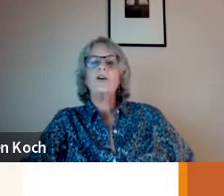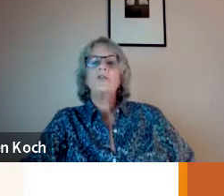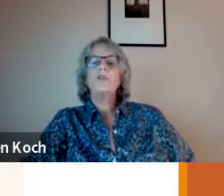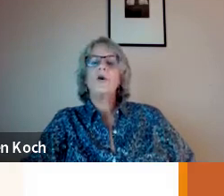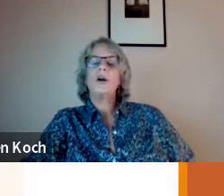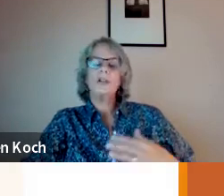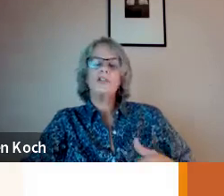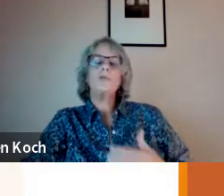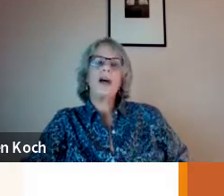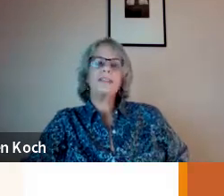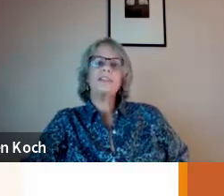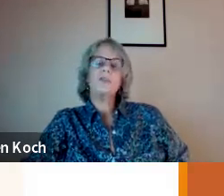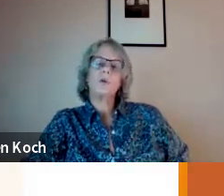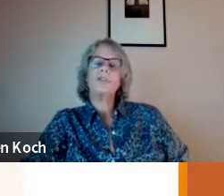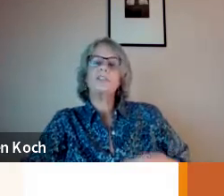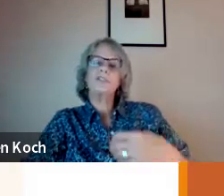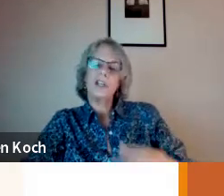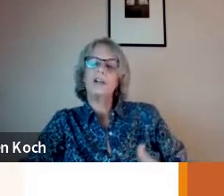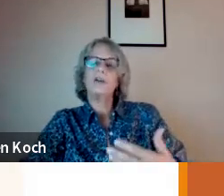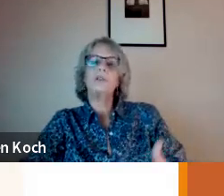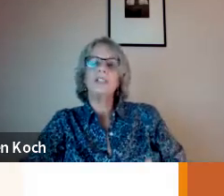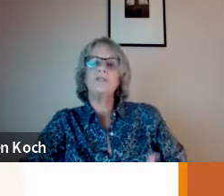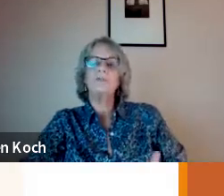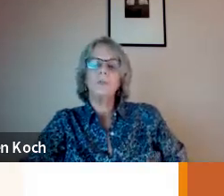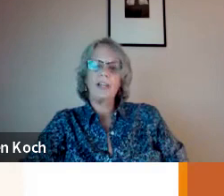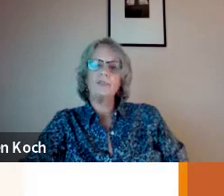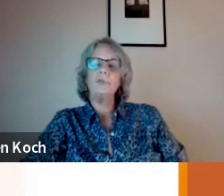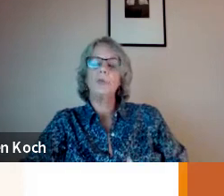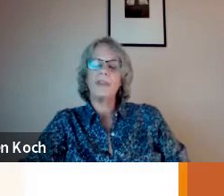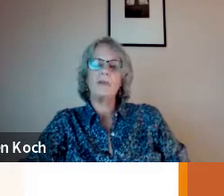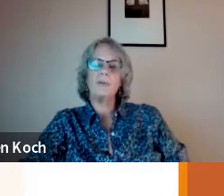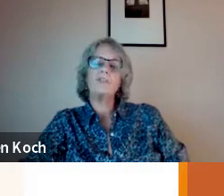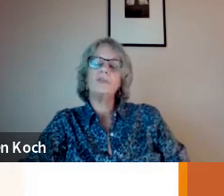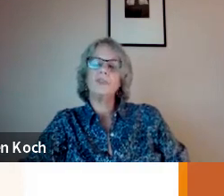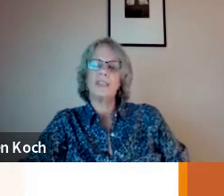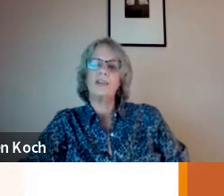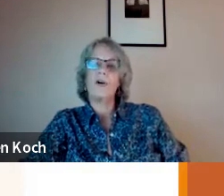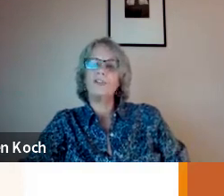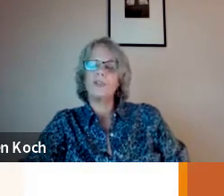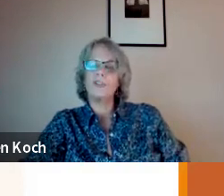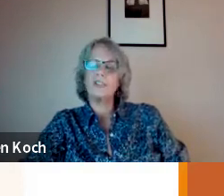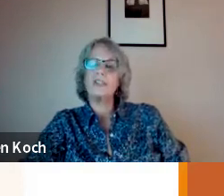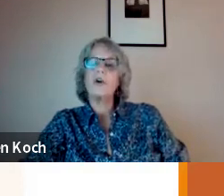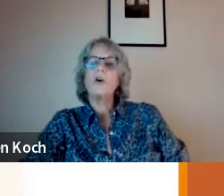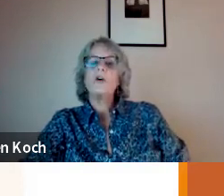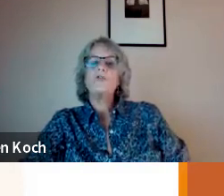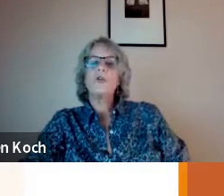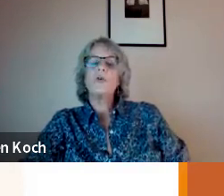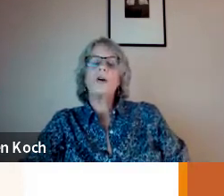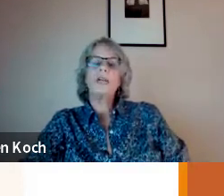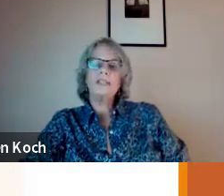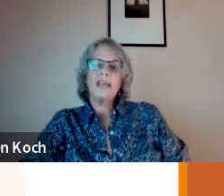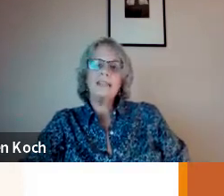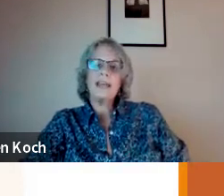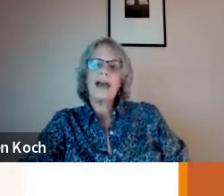there. So our initial process, of course, is to share a release of information with that person who's seeking our services.